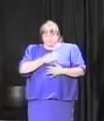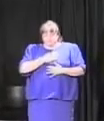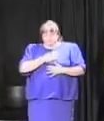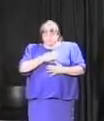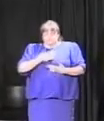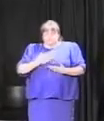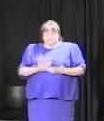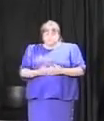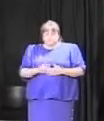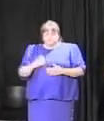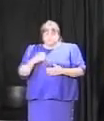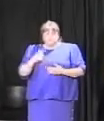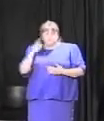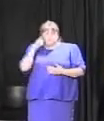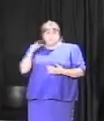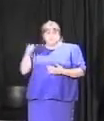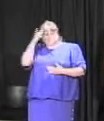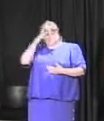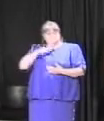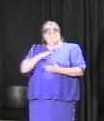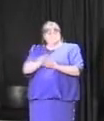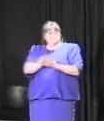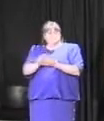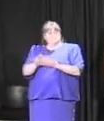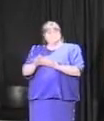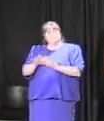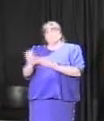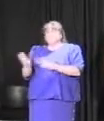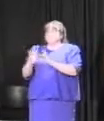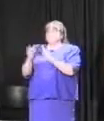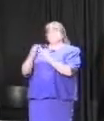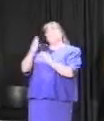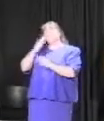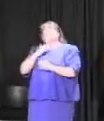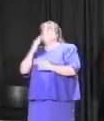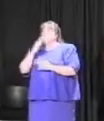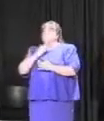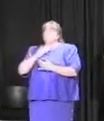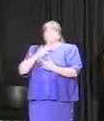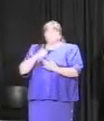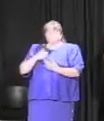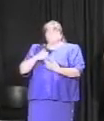I'd always thought that he was this really nice family guy, and